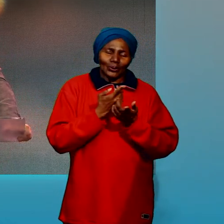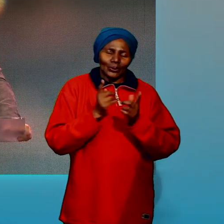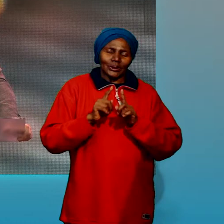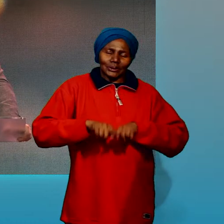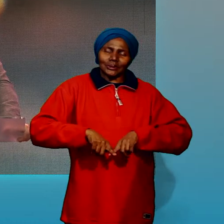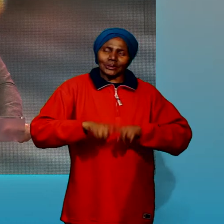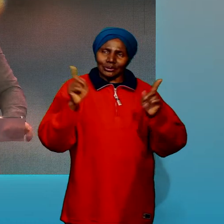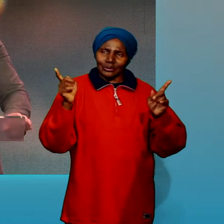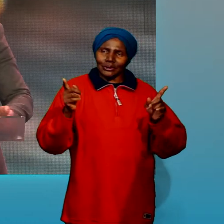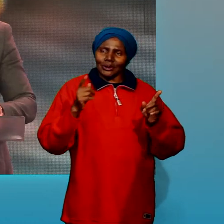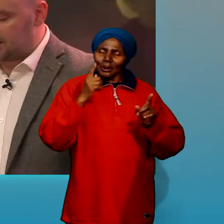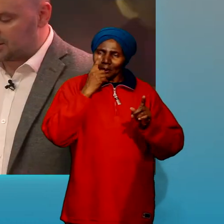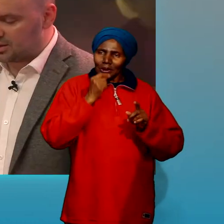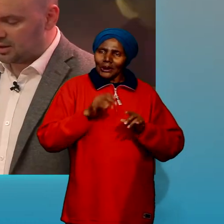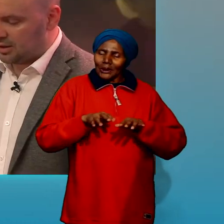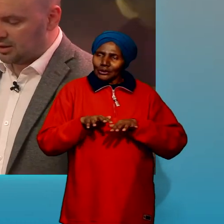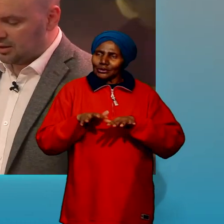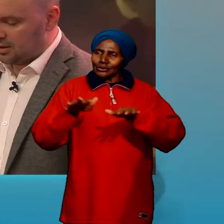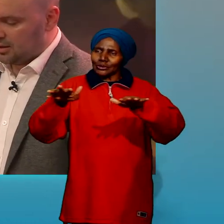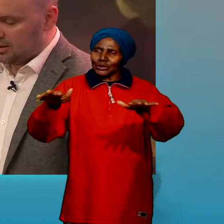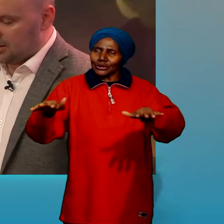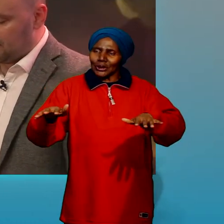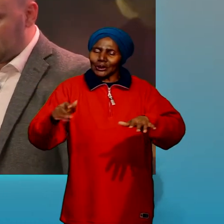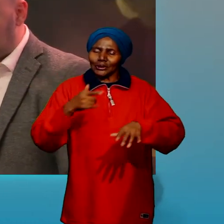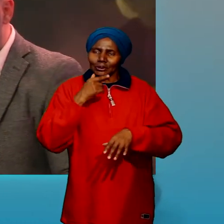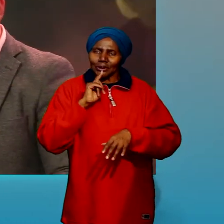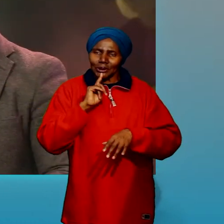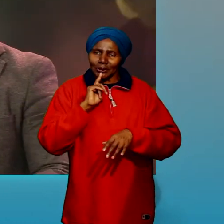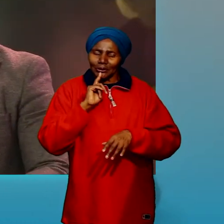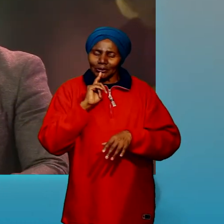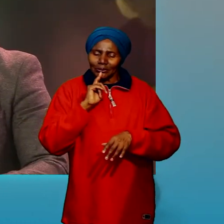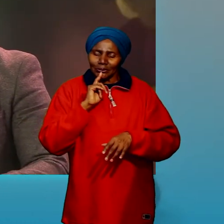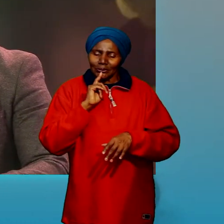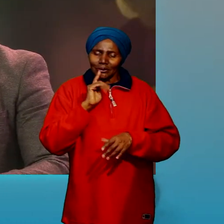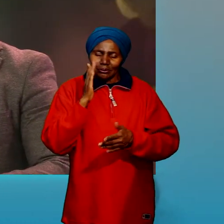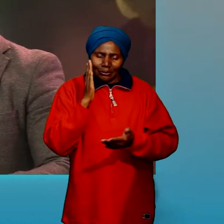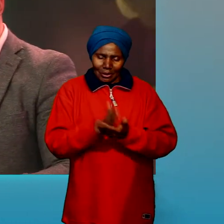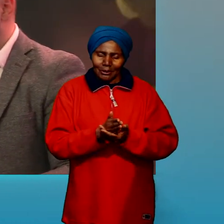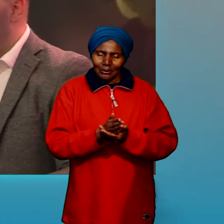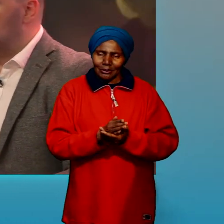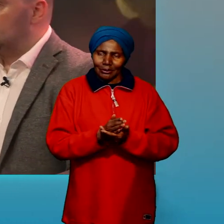to reach people for Jesus Christ. Power of the Holy Spirit.